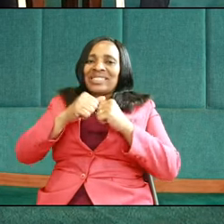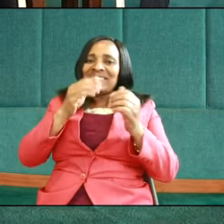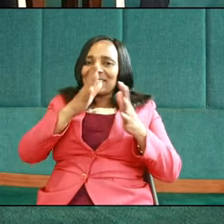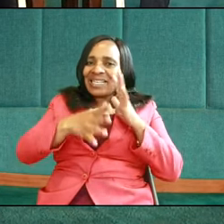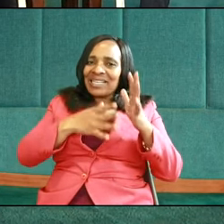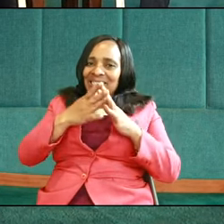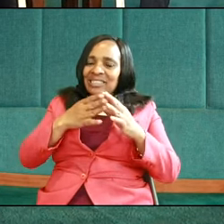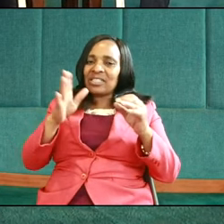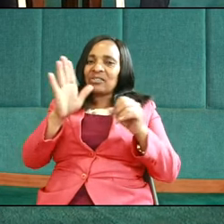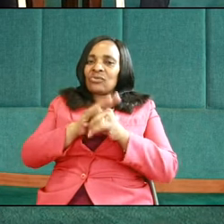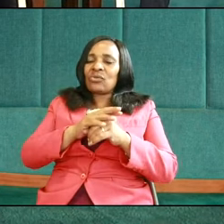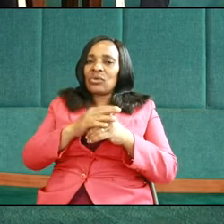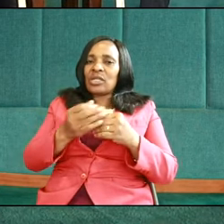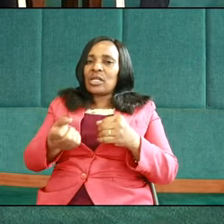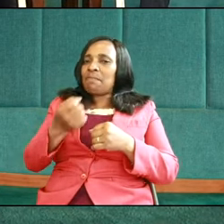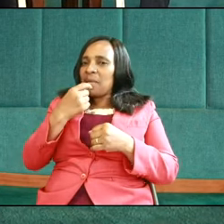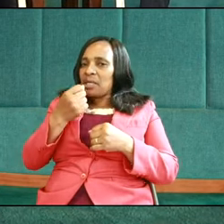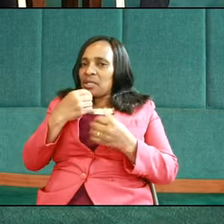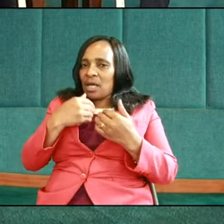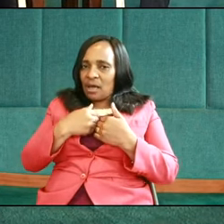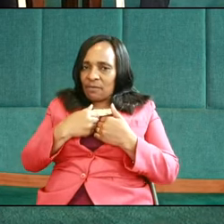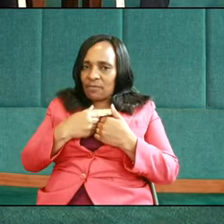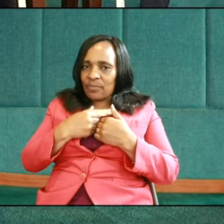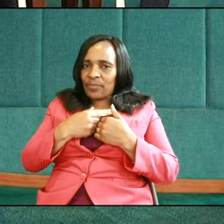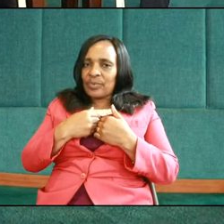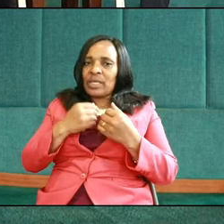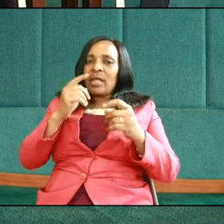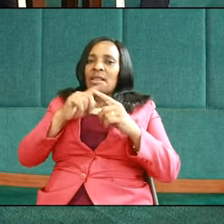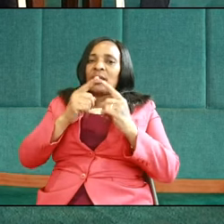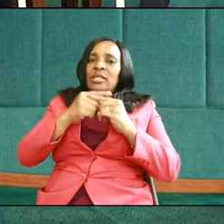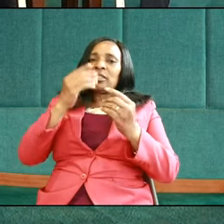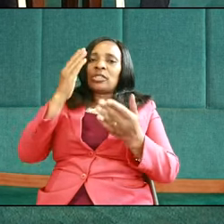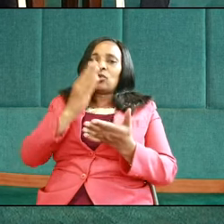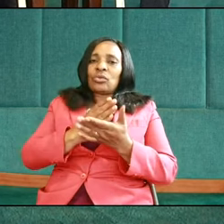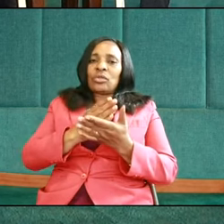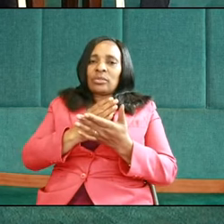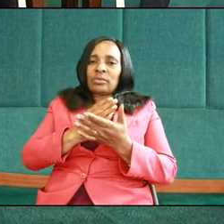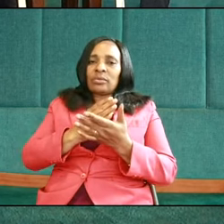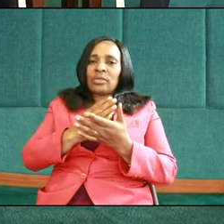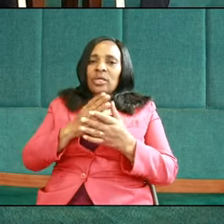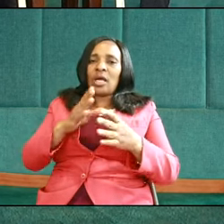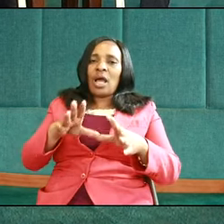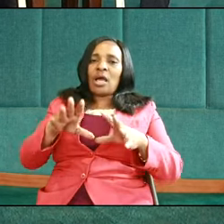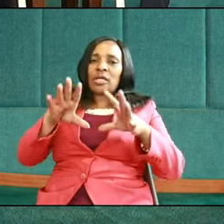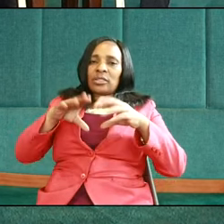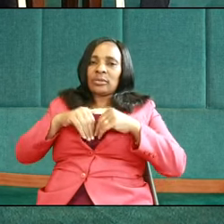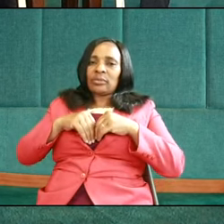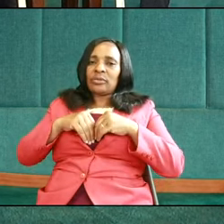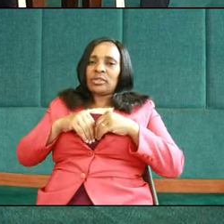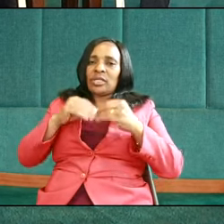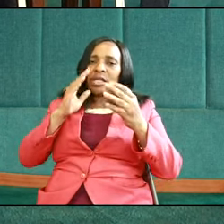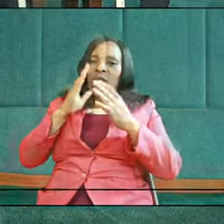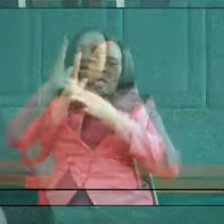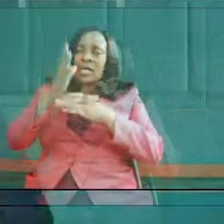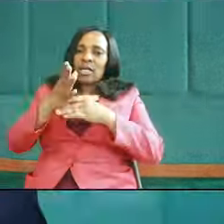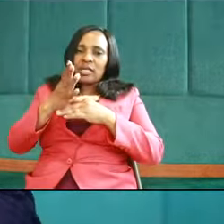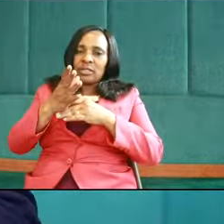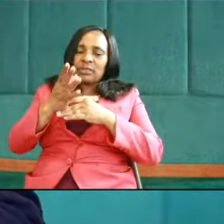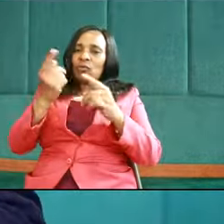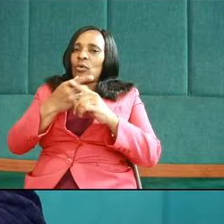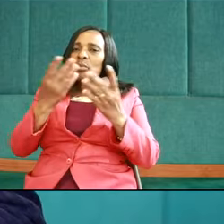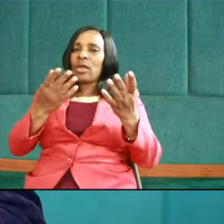fully cured is if we truly accept the direct citations from the